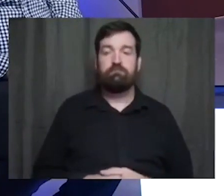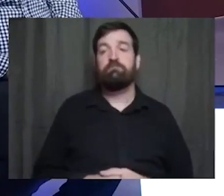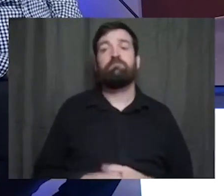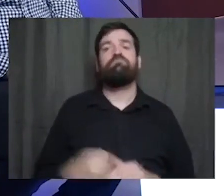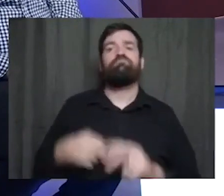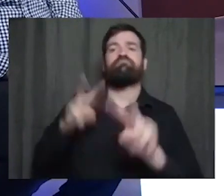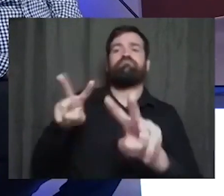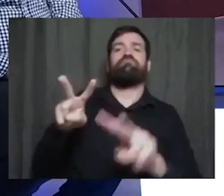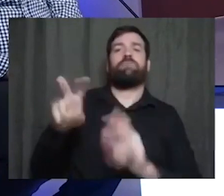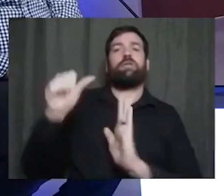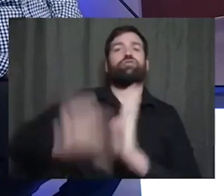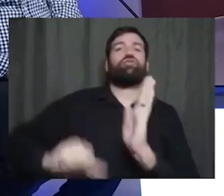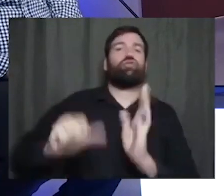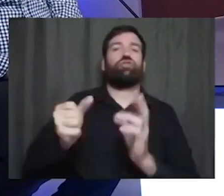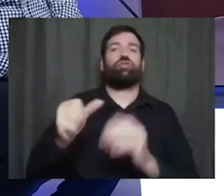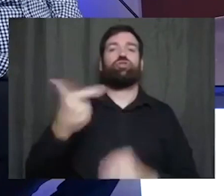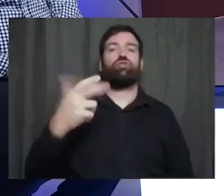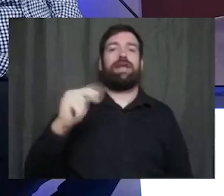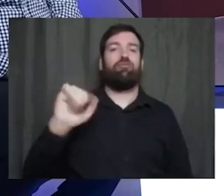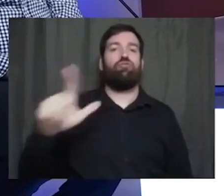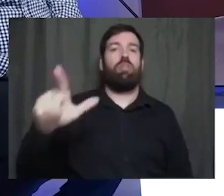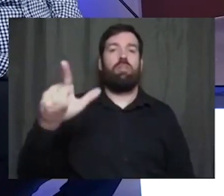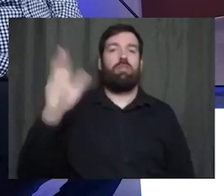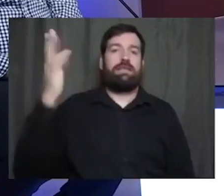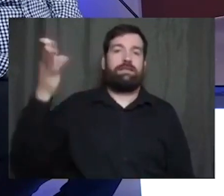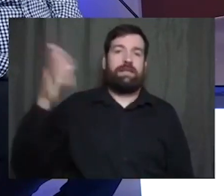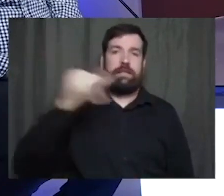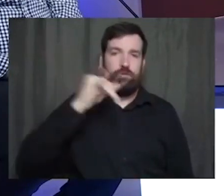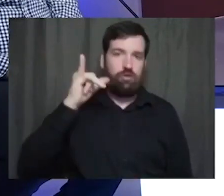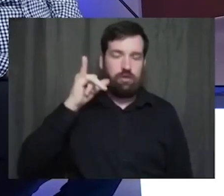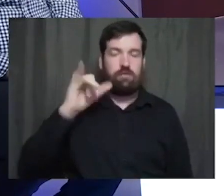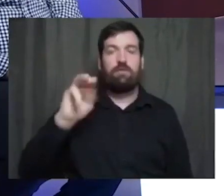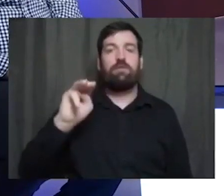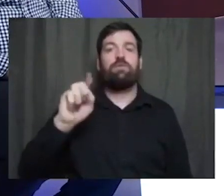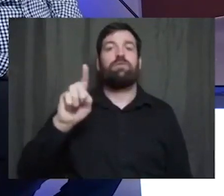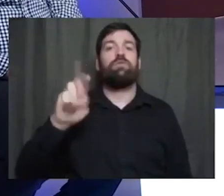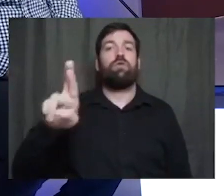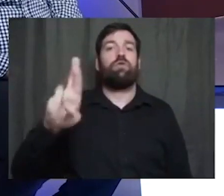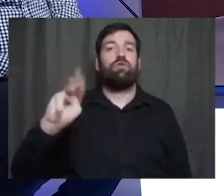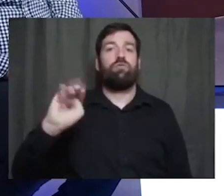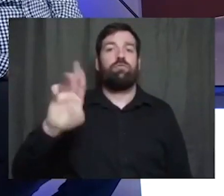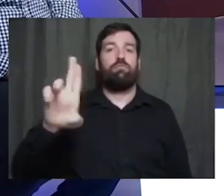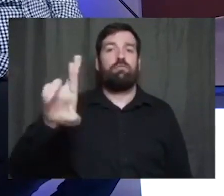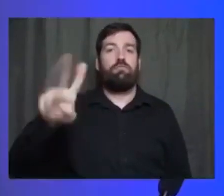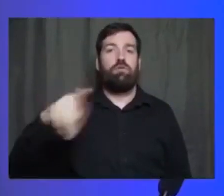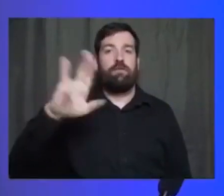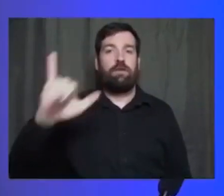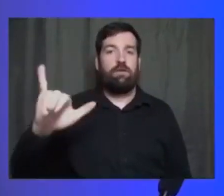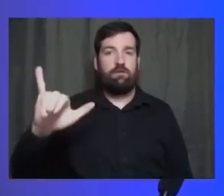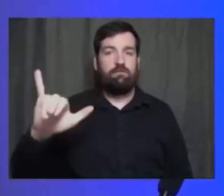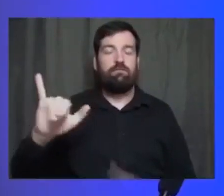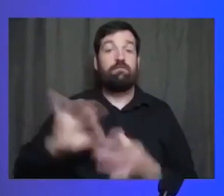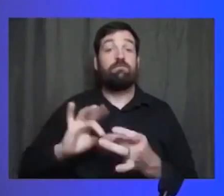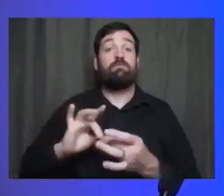speak yesterday. He did an amazing job, Dr. Murthy. And what he talked about was that the benefit of vaccination